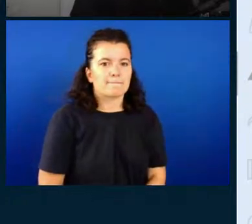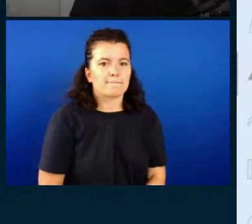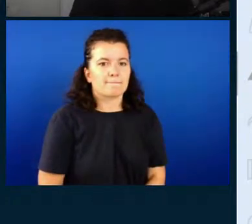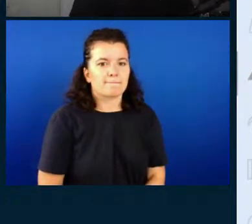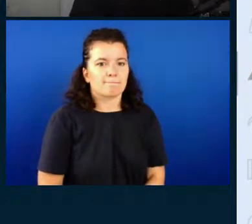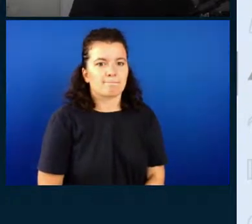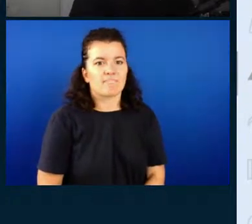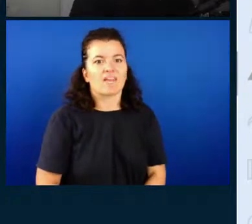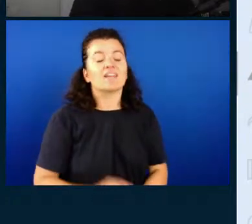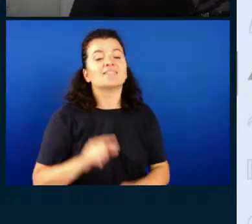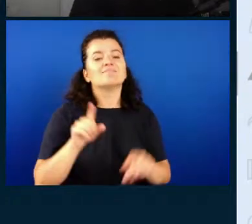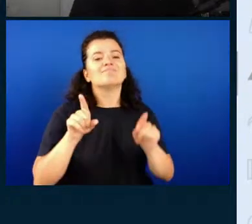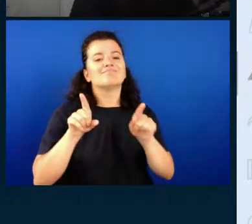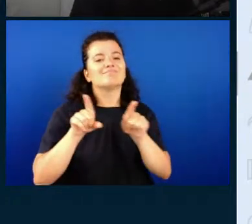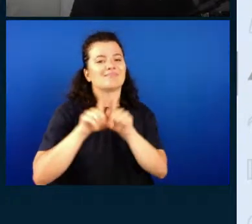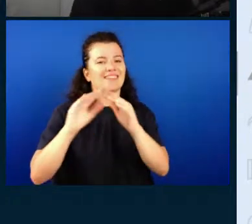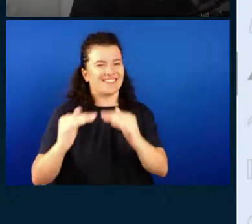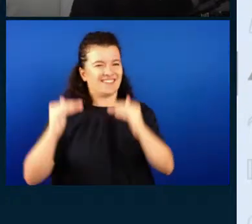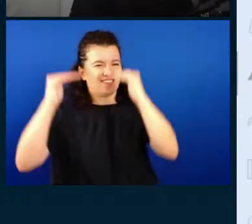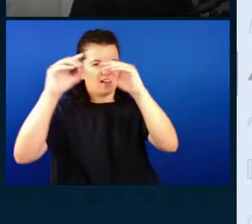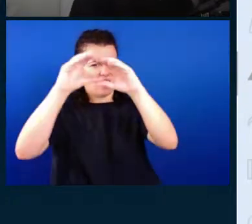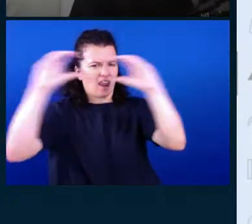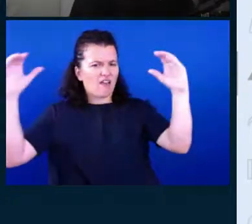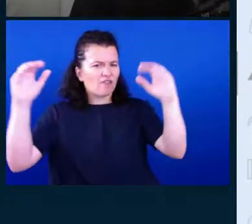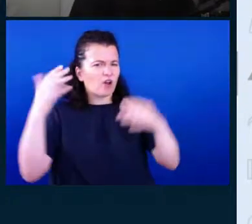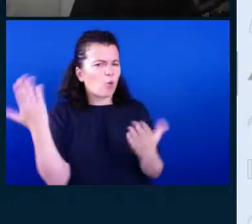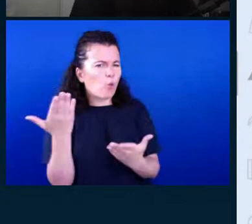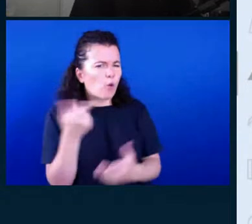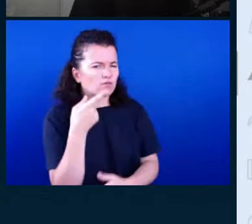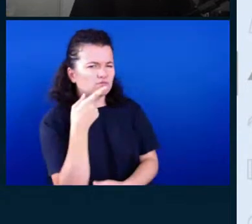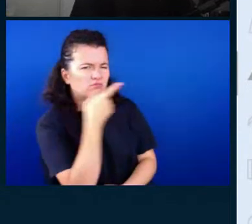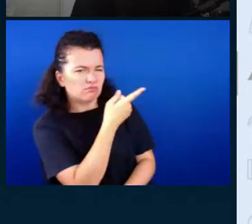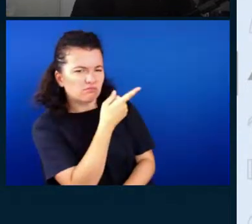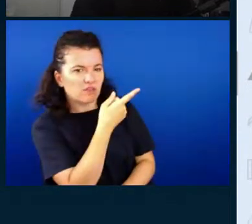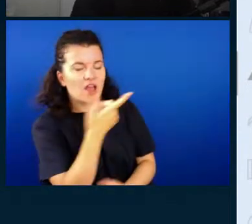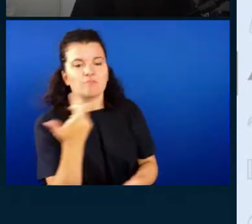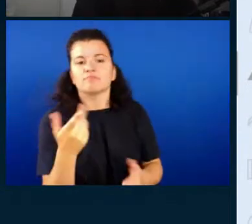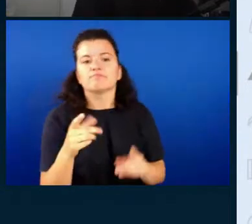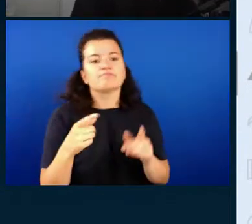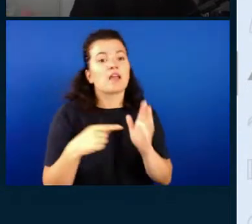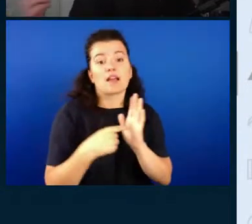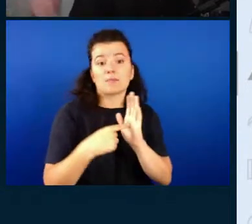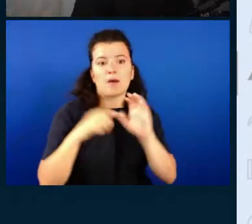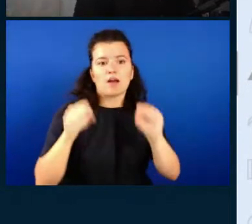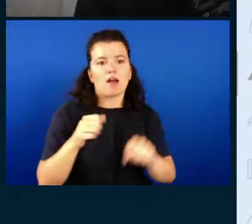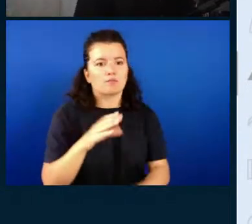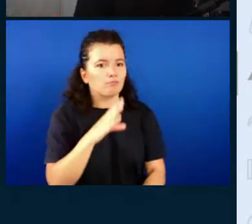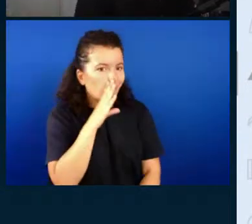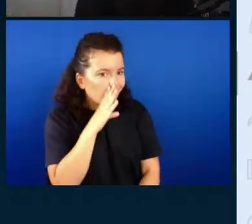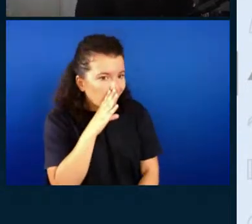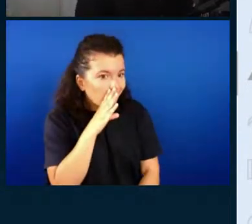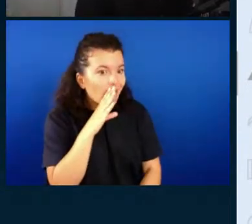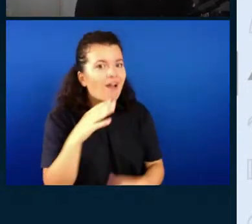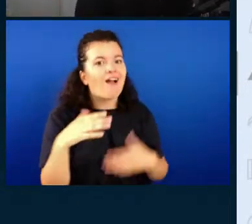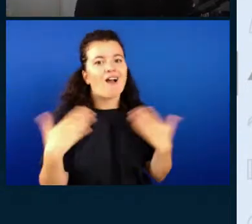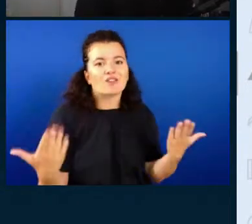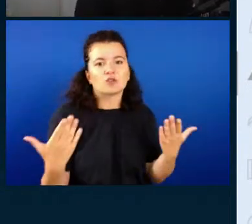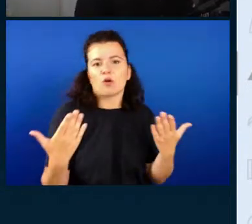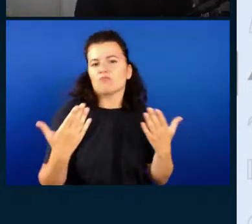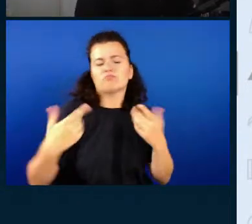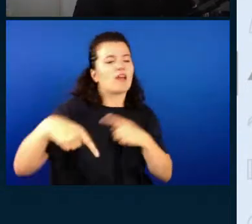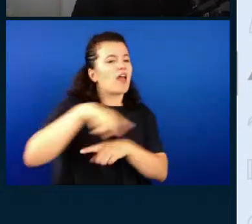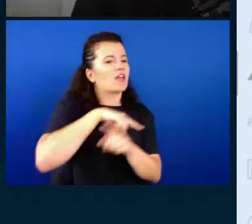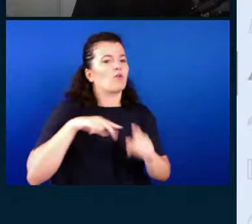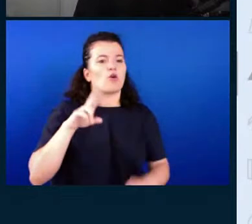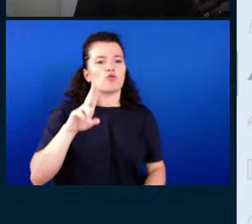level. Thing with authorization level, if you create an anonymous authorization level, then anyone that has the URL of your